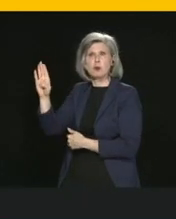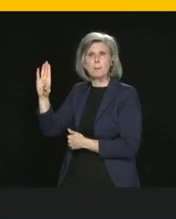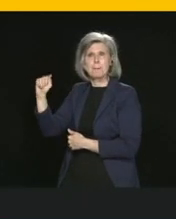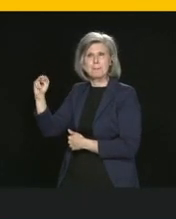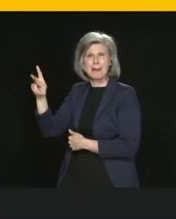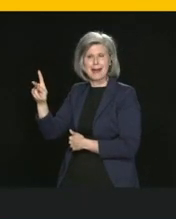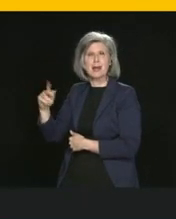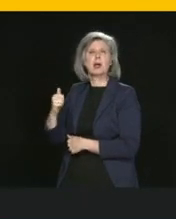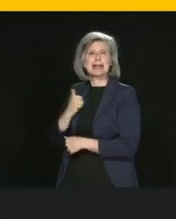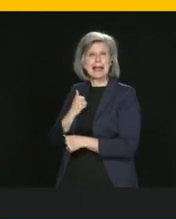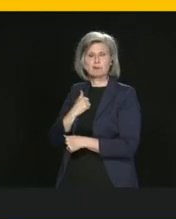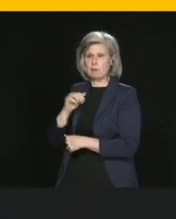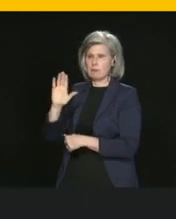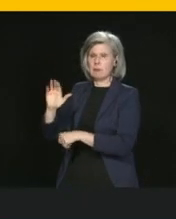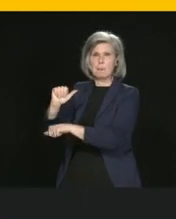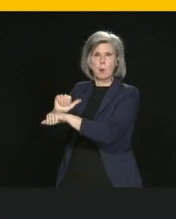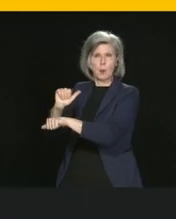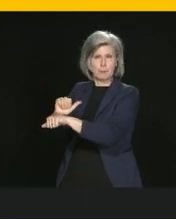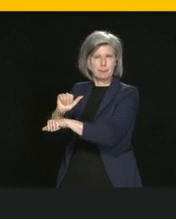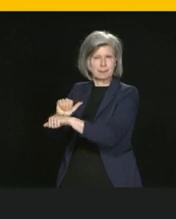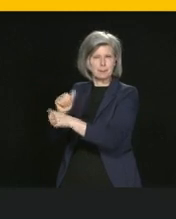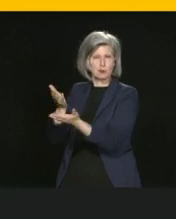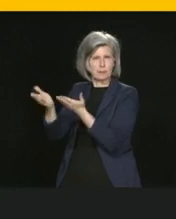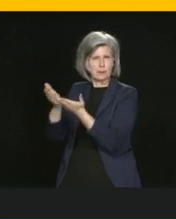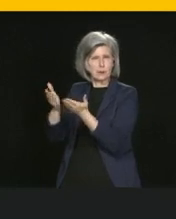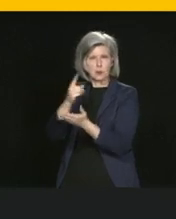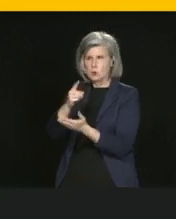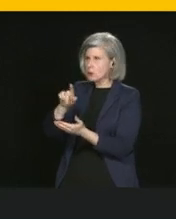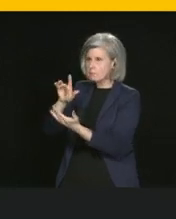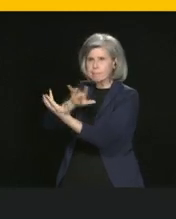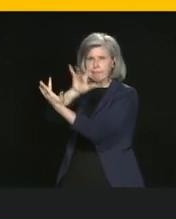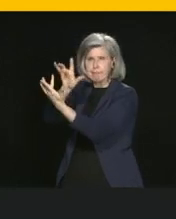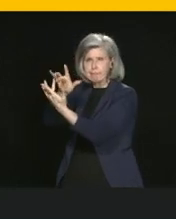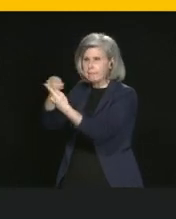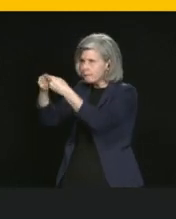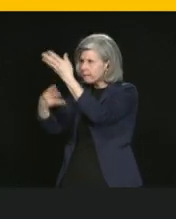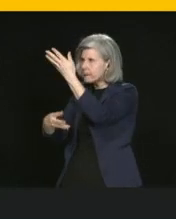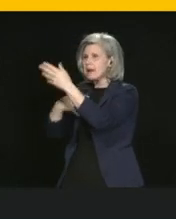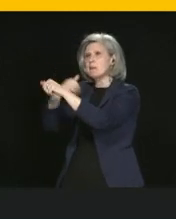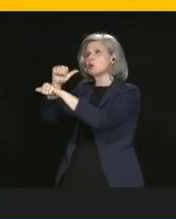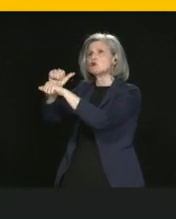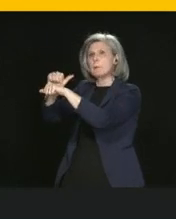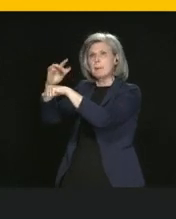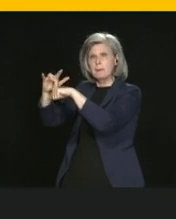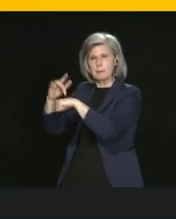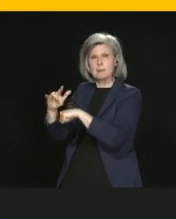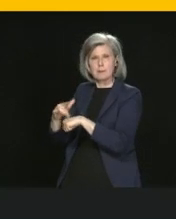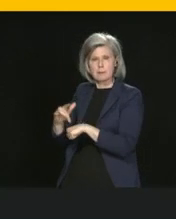These expectations will be clearly set out in the CERB attestation. As I've said